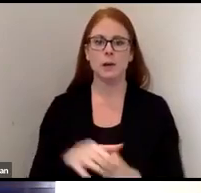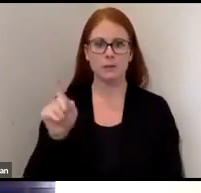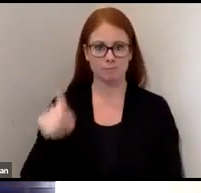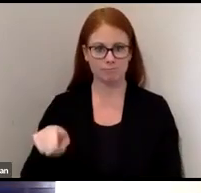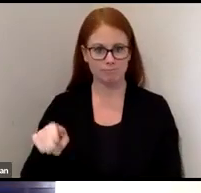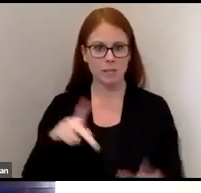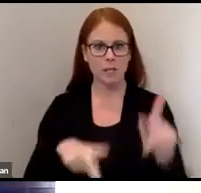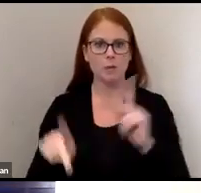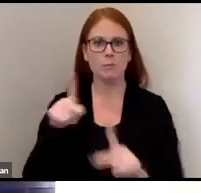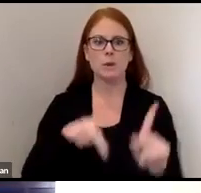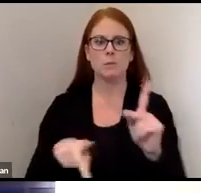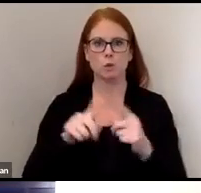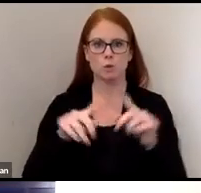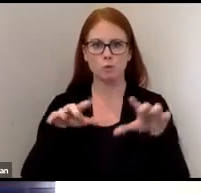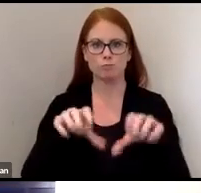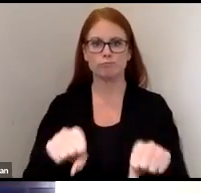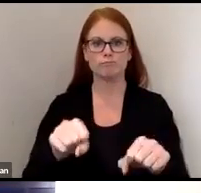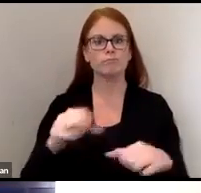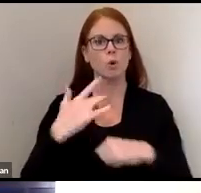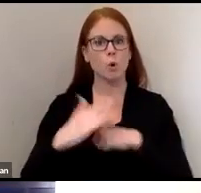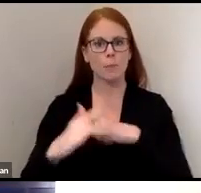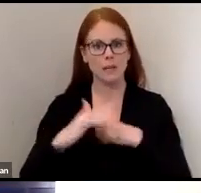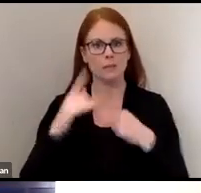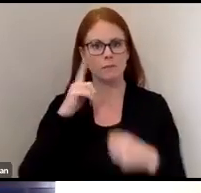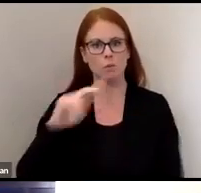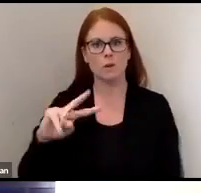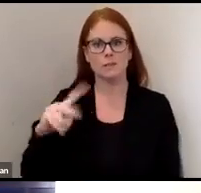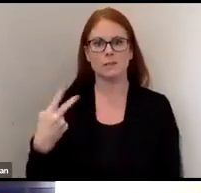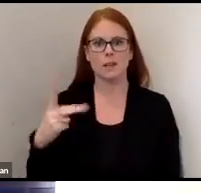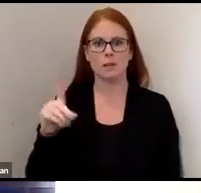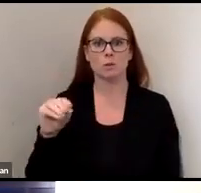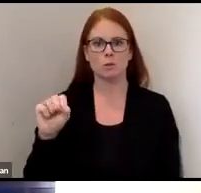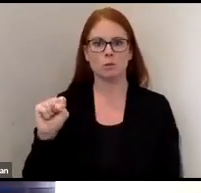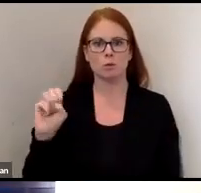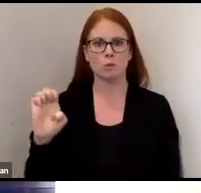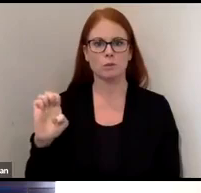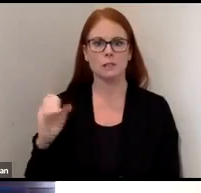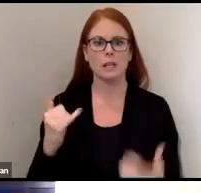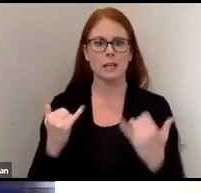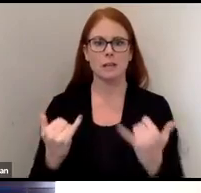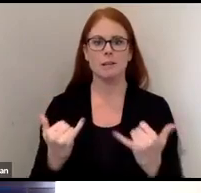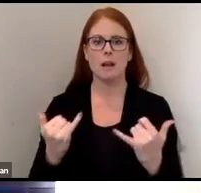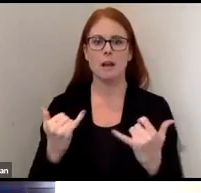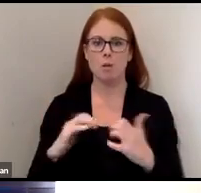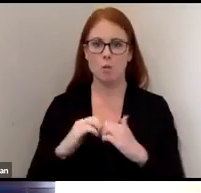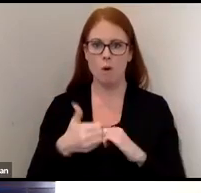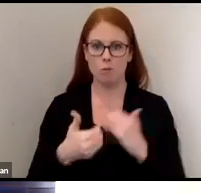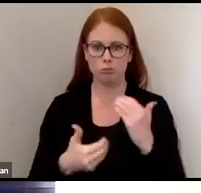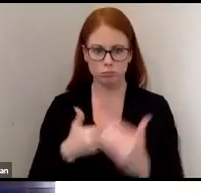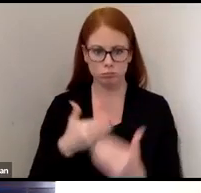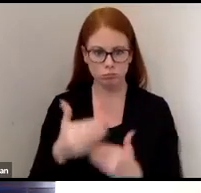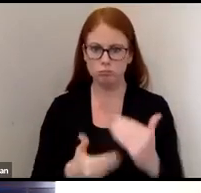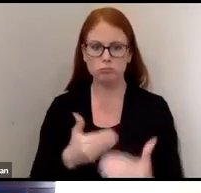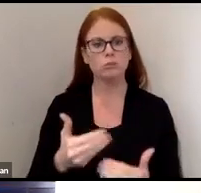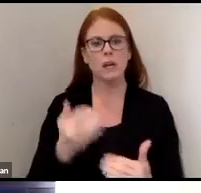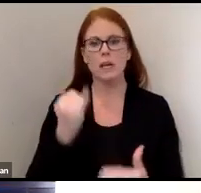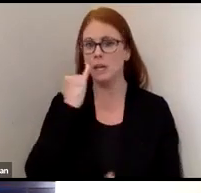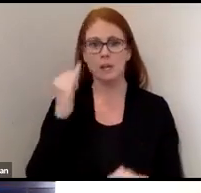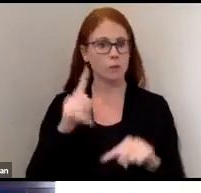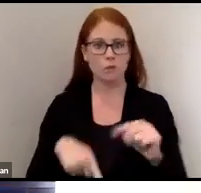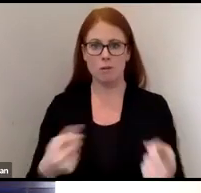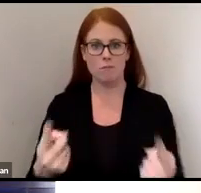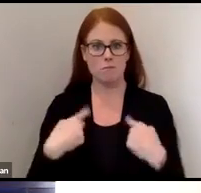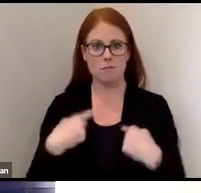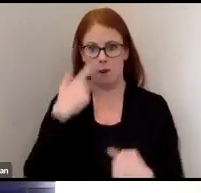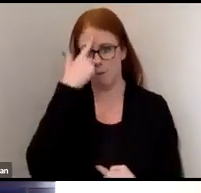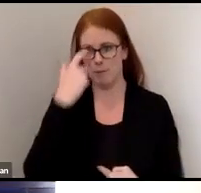to take up those openings to get their second doses. Now, the weather is pretty harsh. So if you cannot come because of the